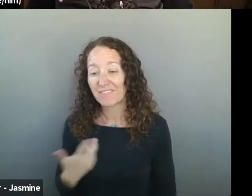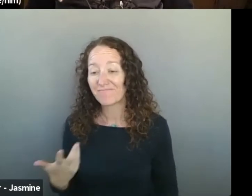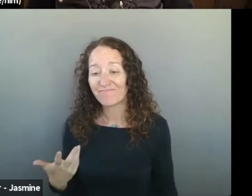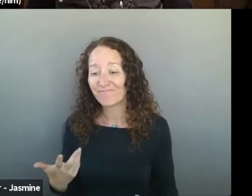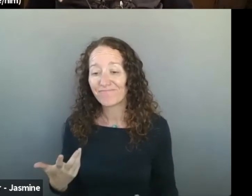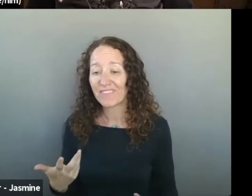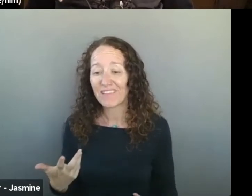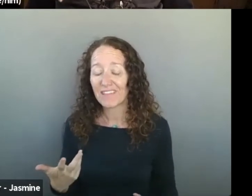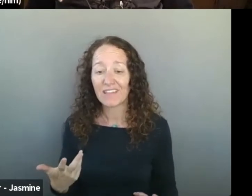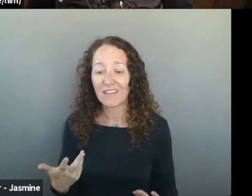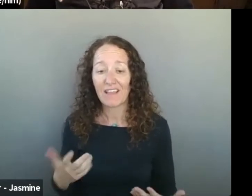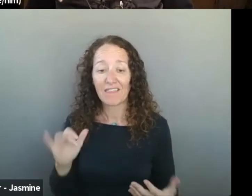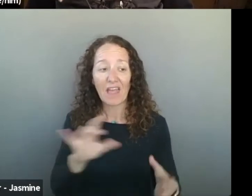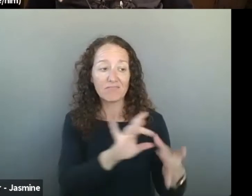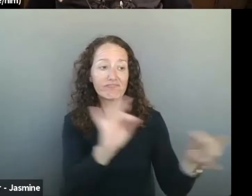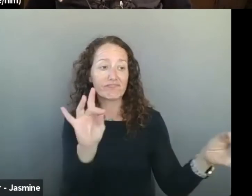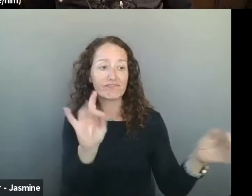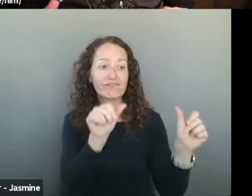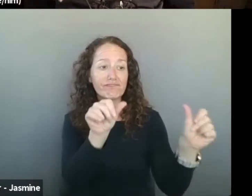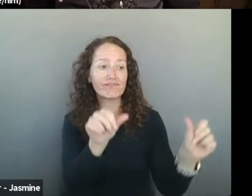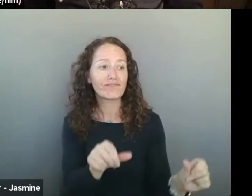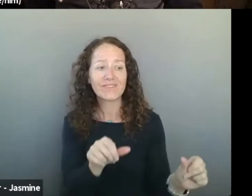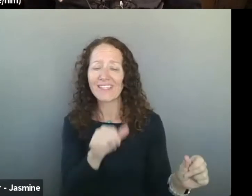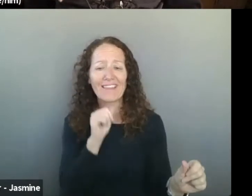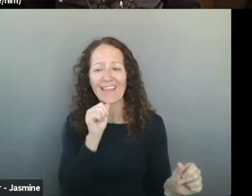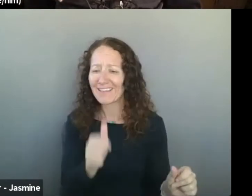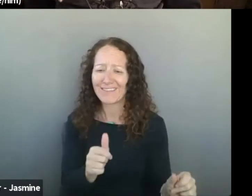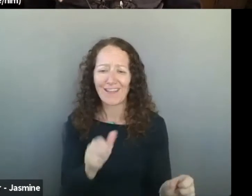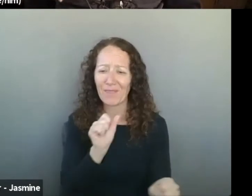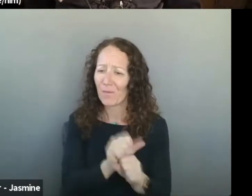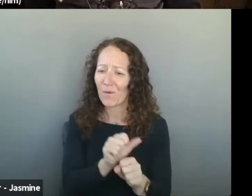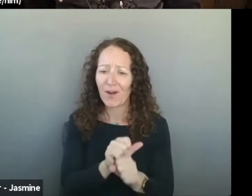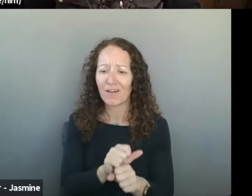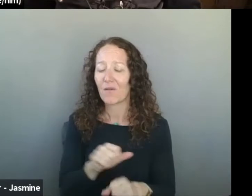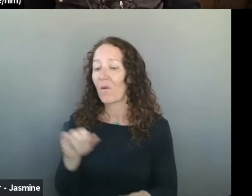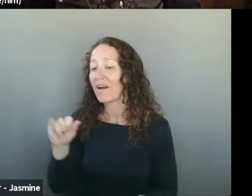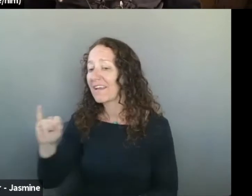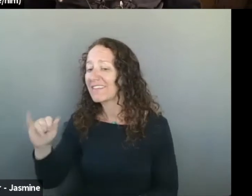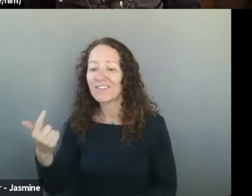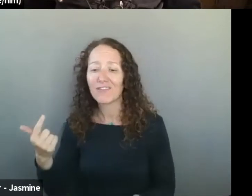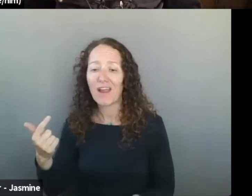that putting out a statement isn't the work. Making a black square on Instagram is not the work.